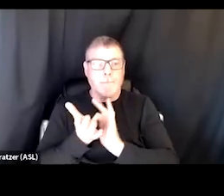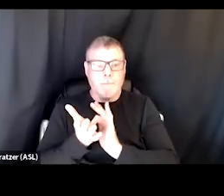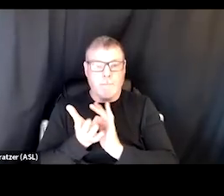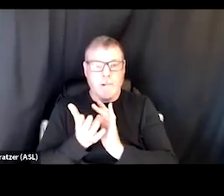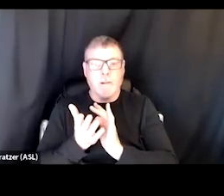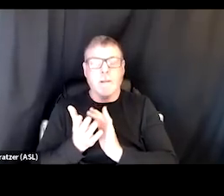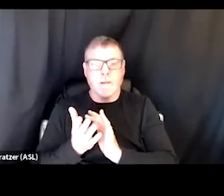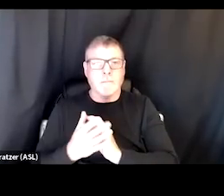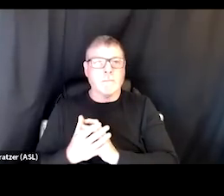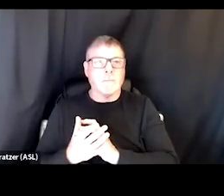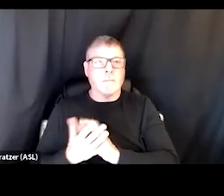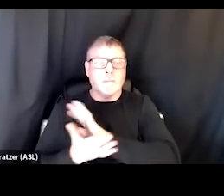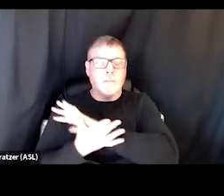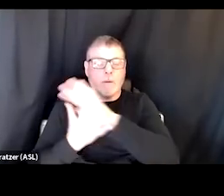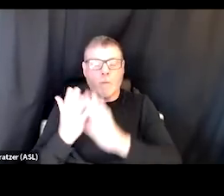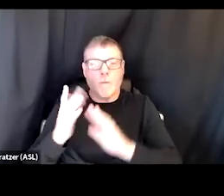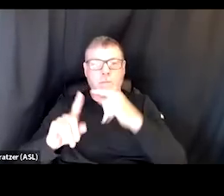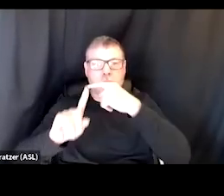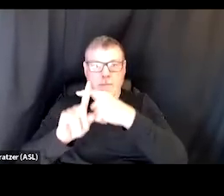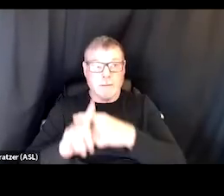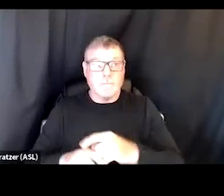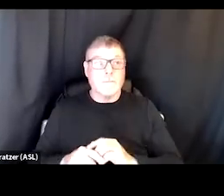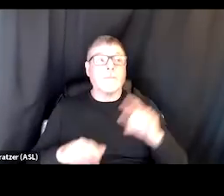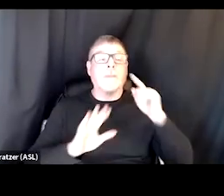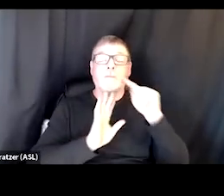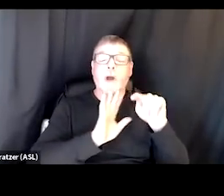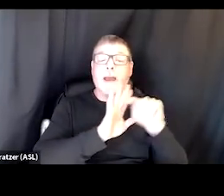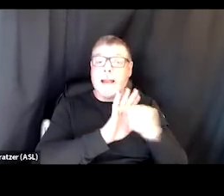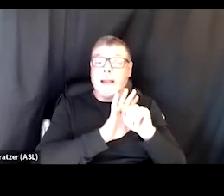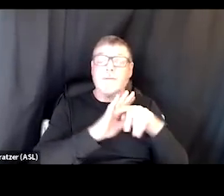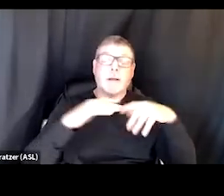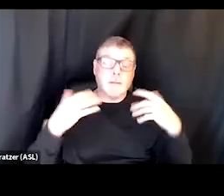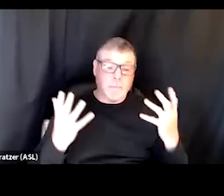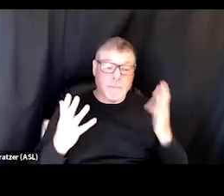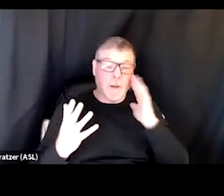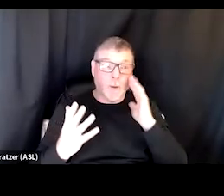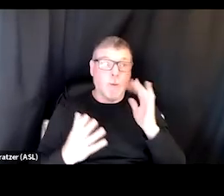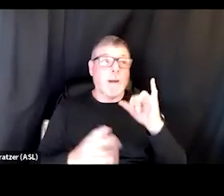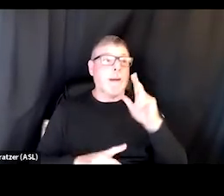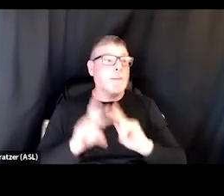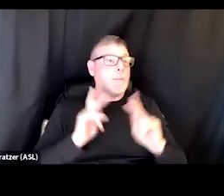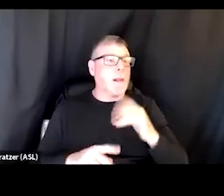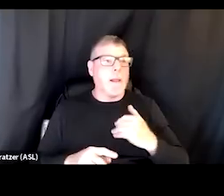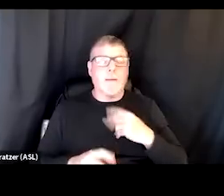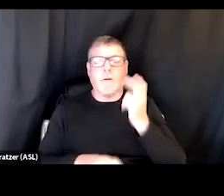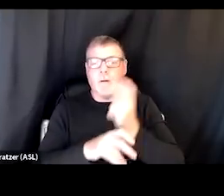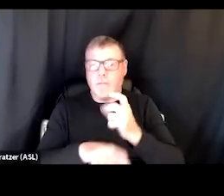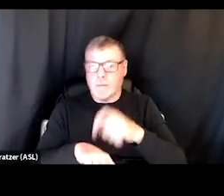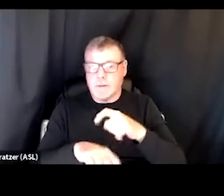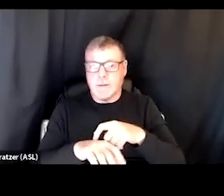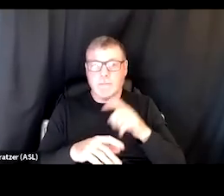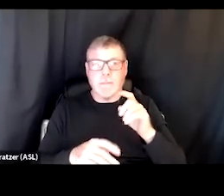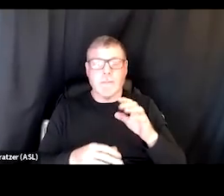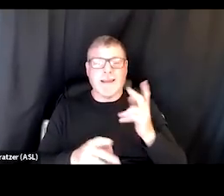health resources. So those are all positives. In terms of a negative, we know people can have a very hard time safeguarding